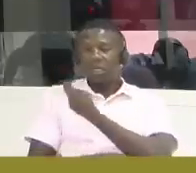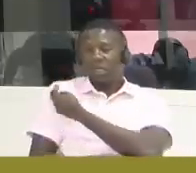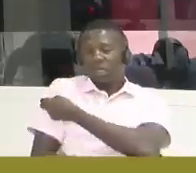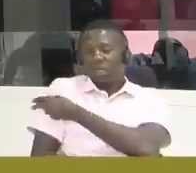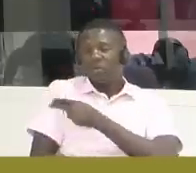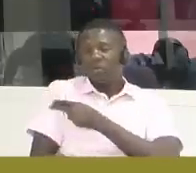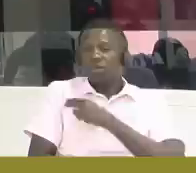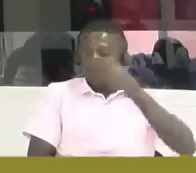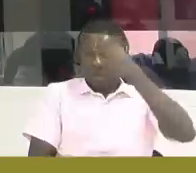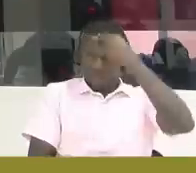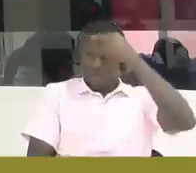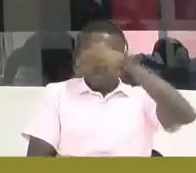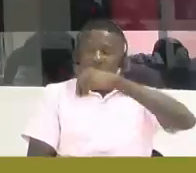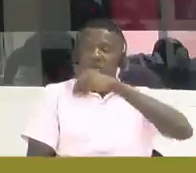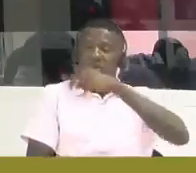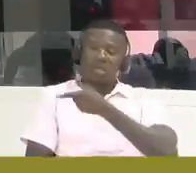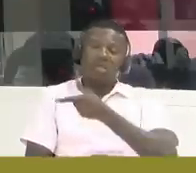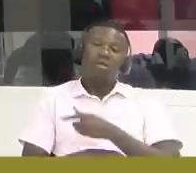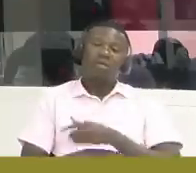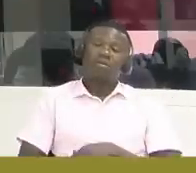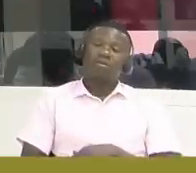headquarters.